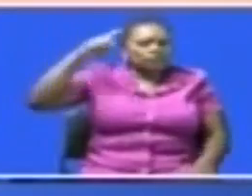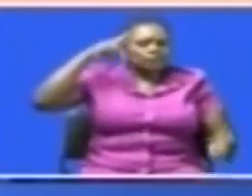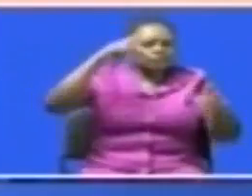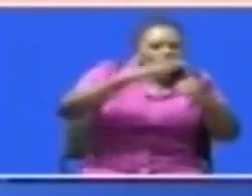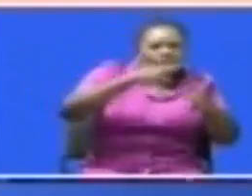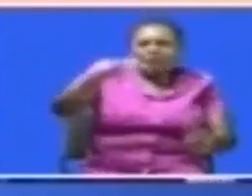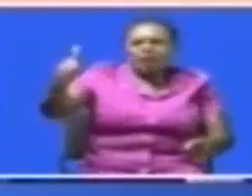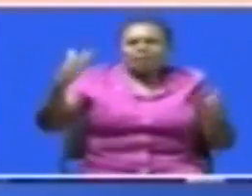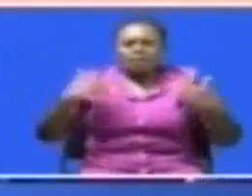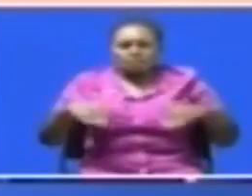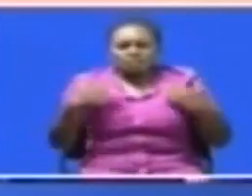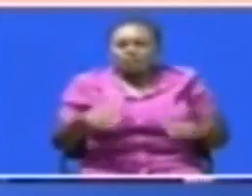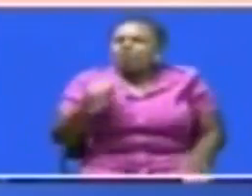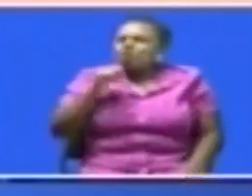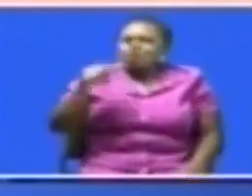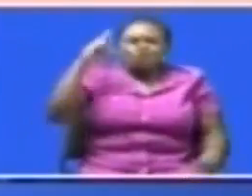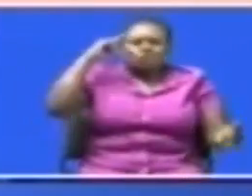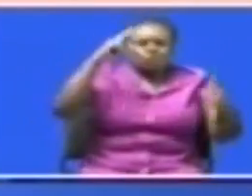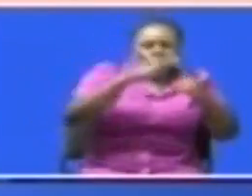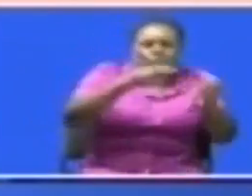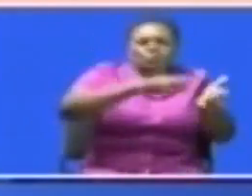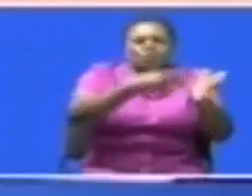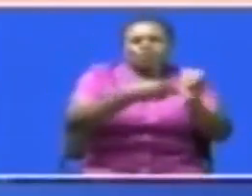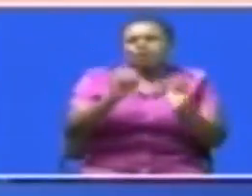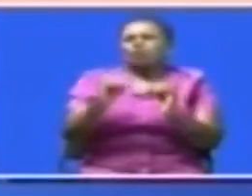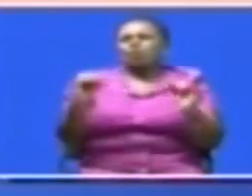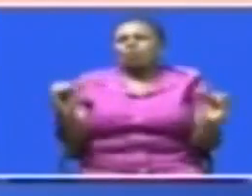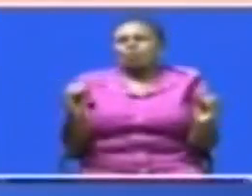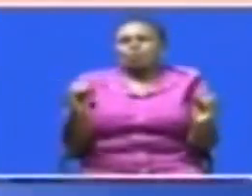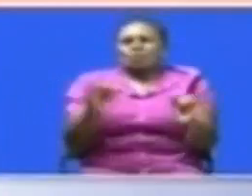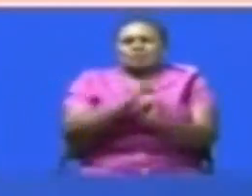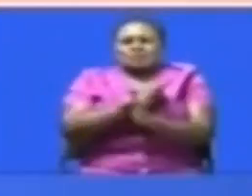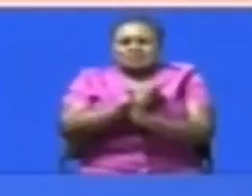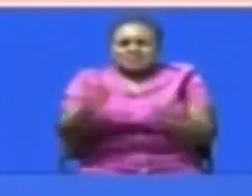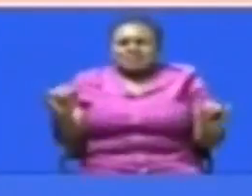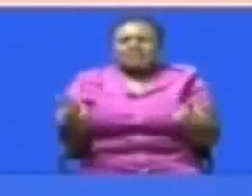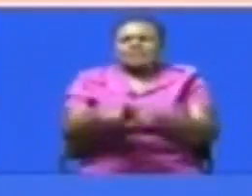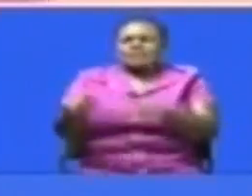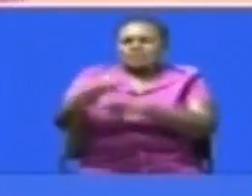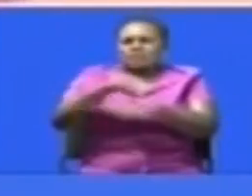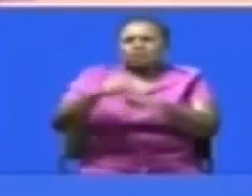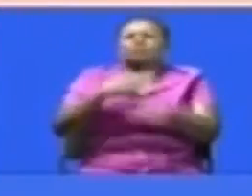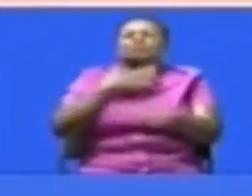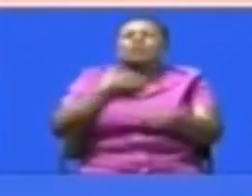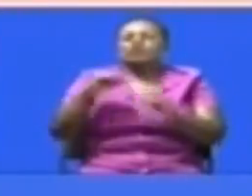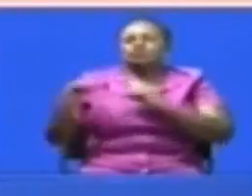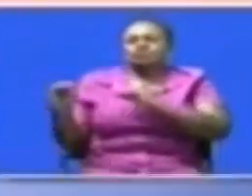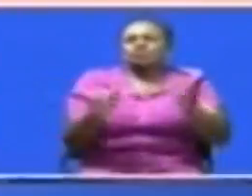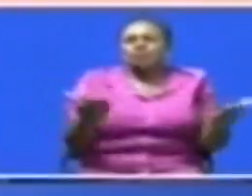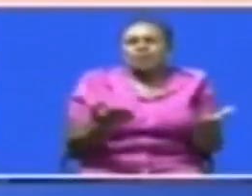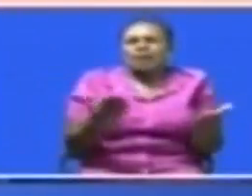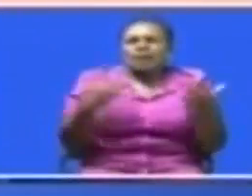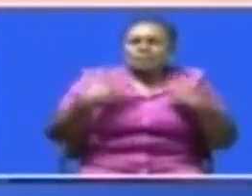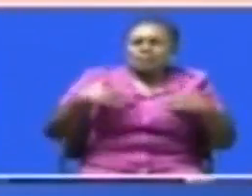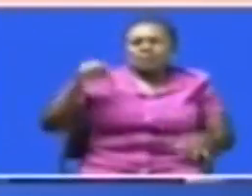others. It must not target any project. And we must be clear as a nation where we want to go. If we want to